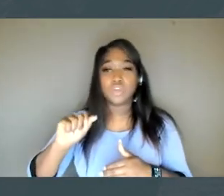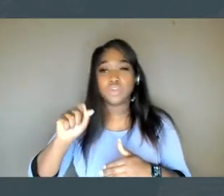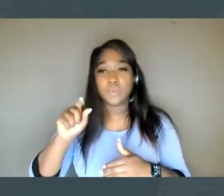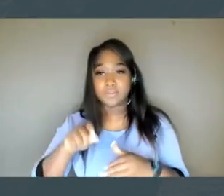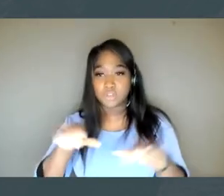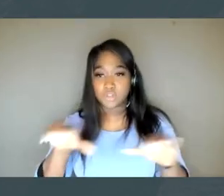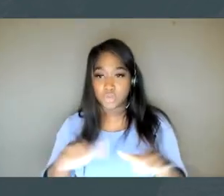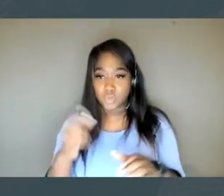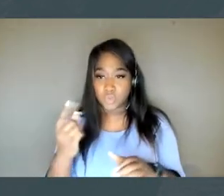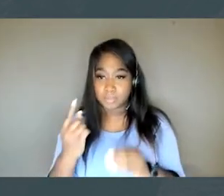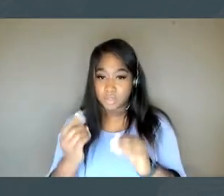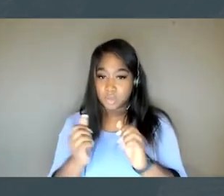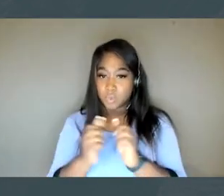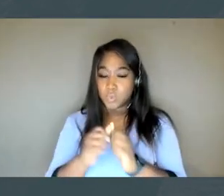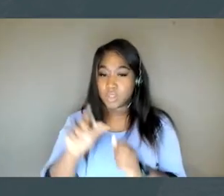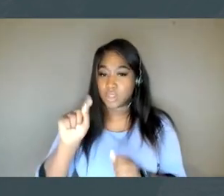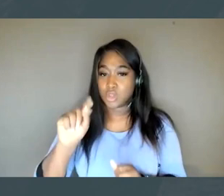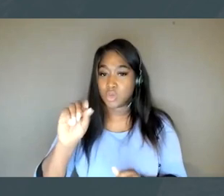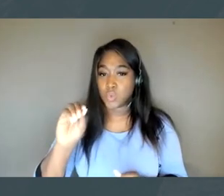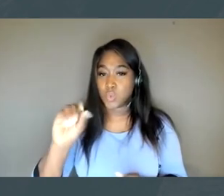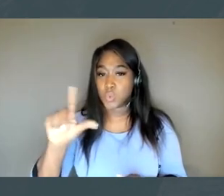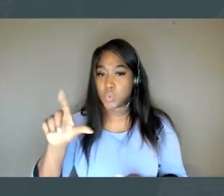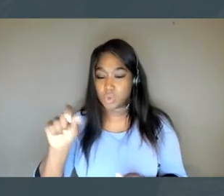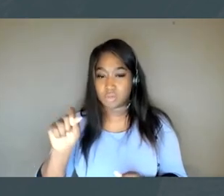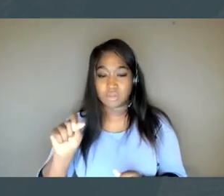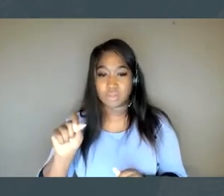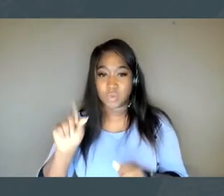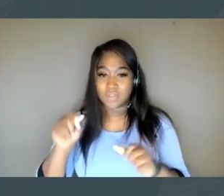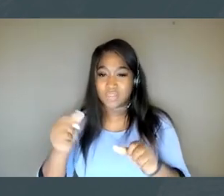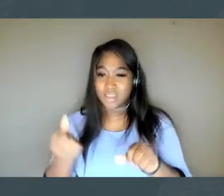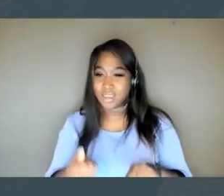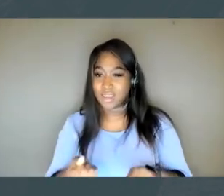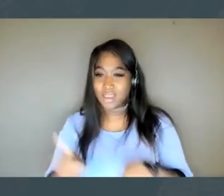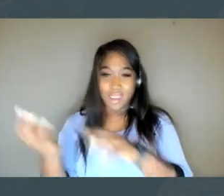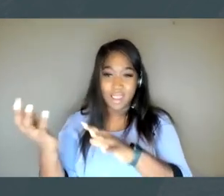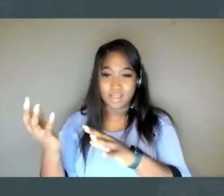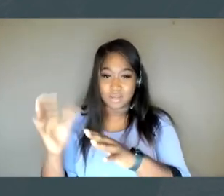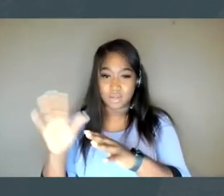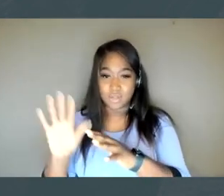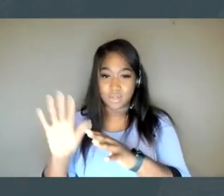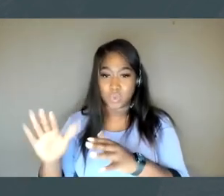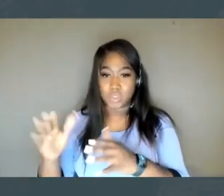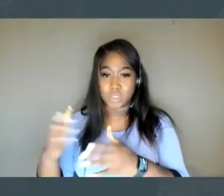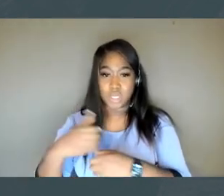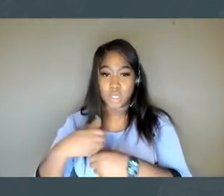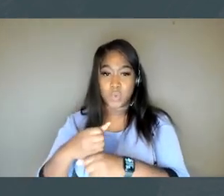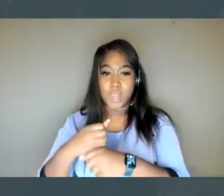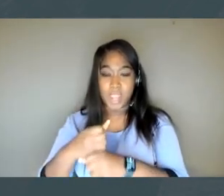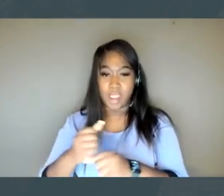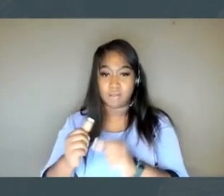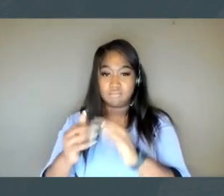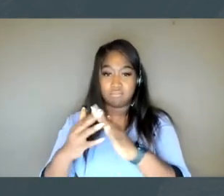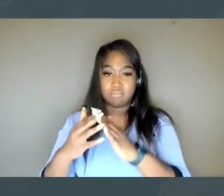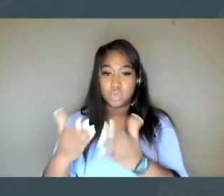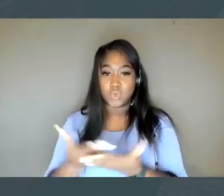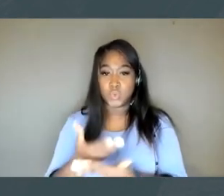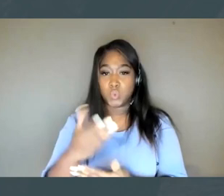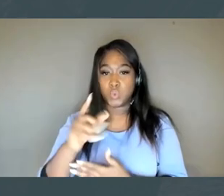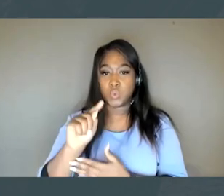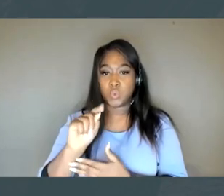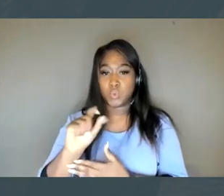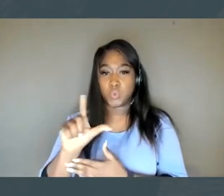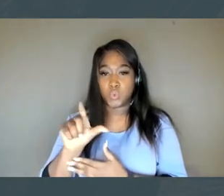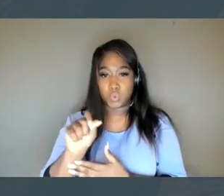we need to cast away, we need to make some new tools. Mm-hmm. And in the earlier panel, people were talking about inventing method, right? Mm-hmm.